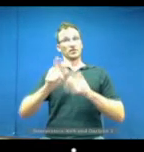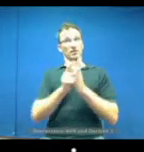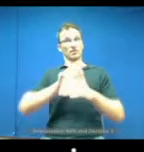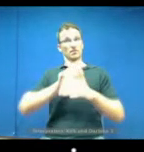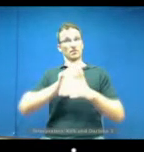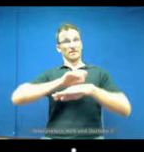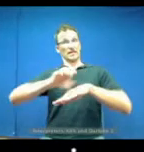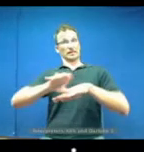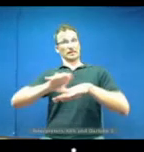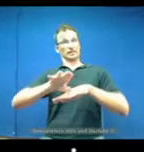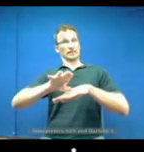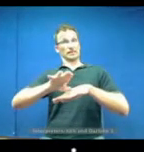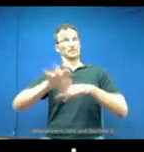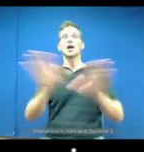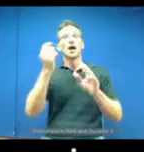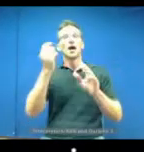located.